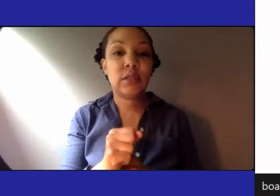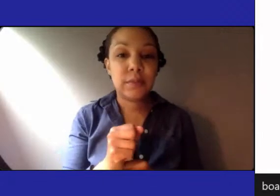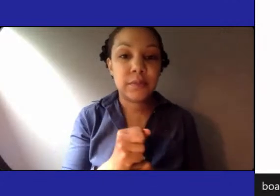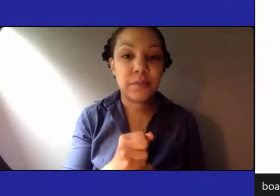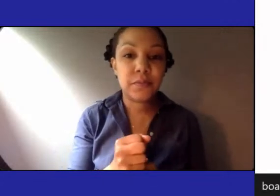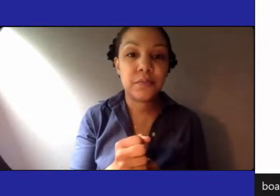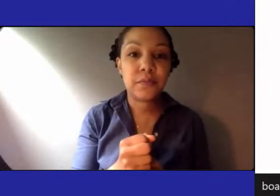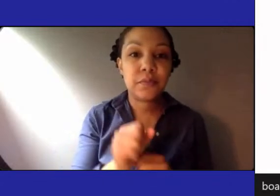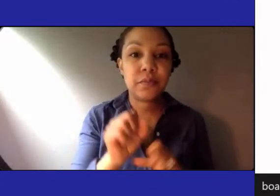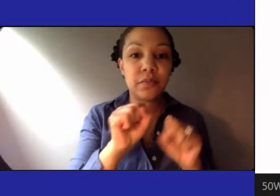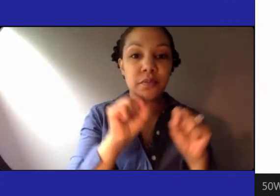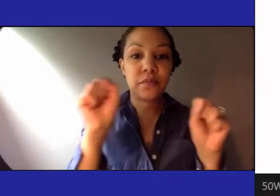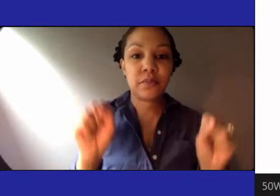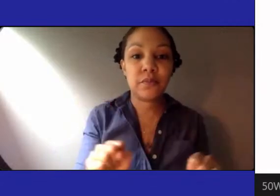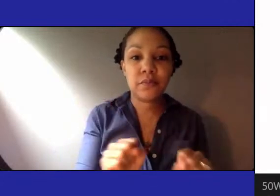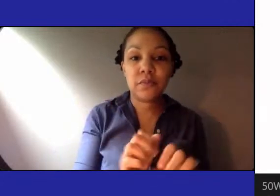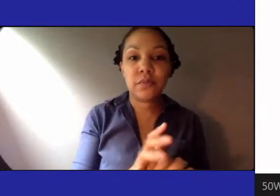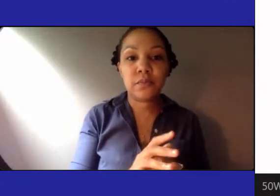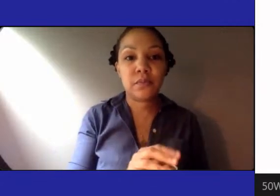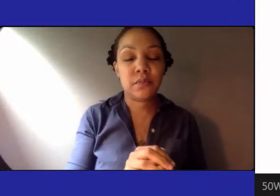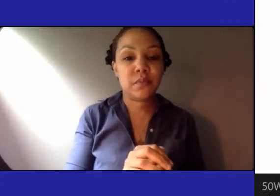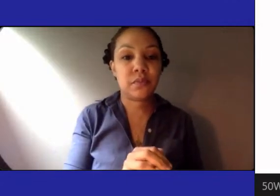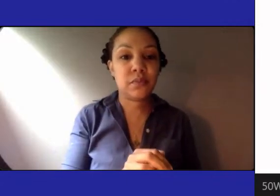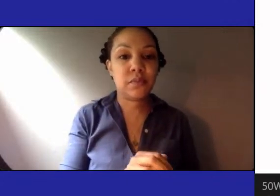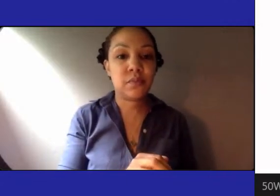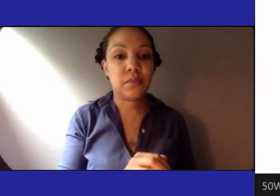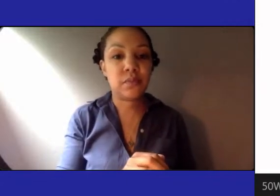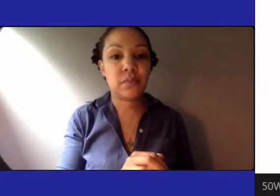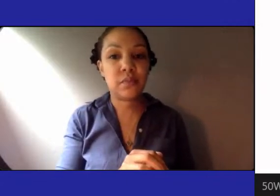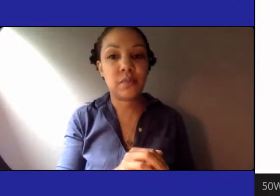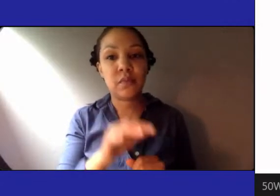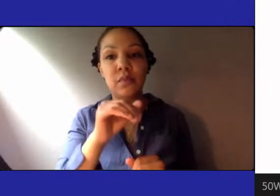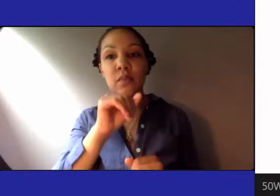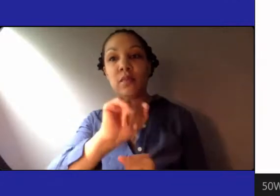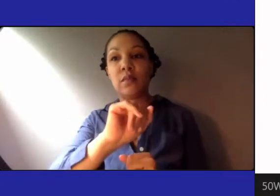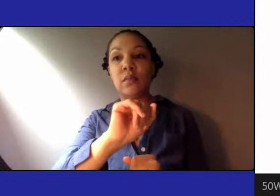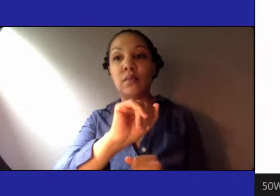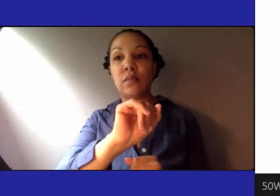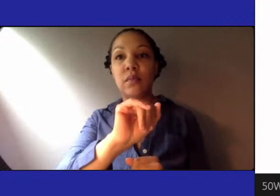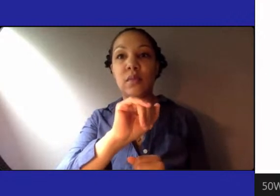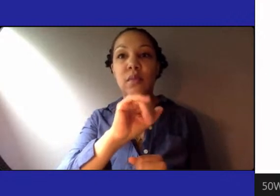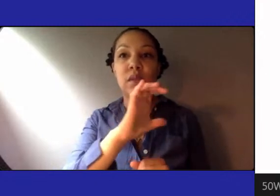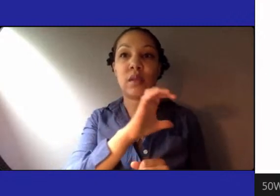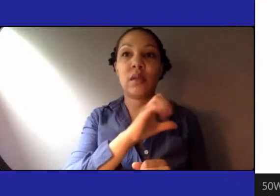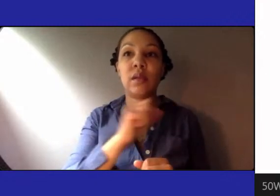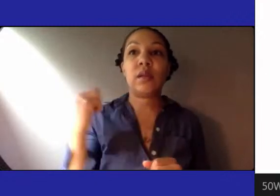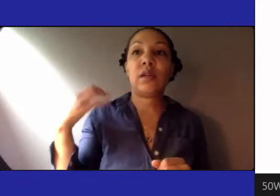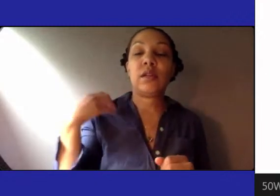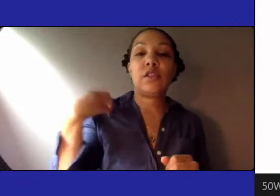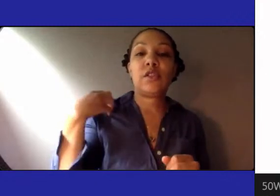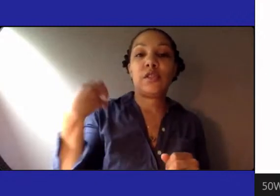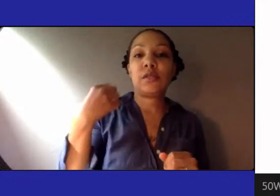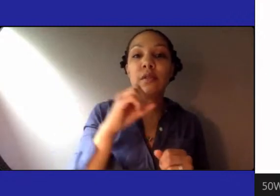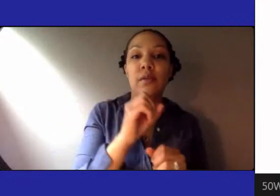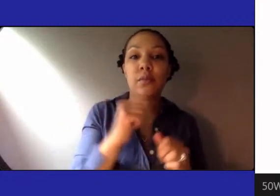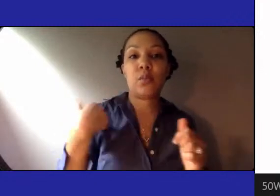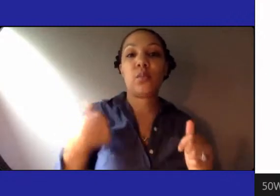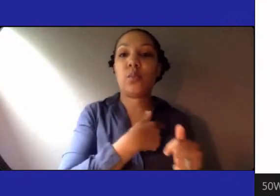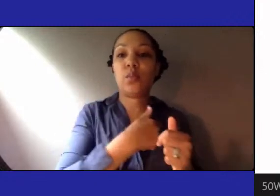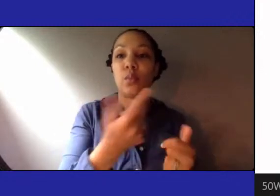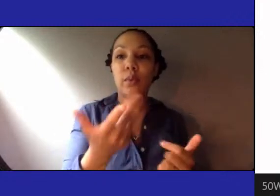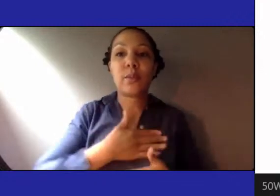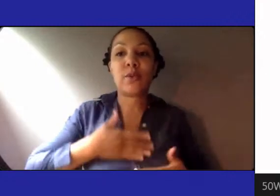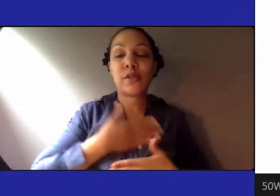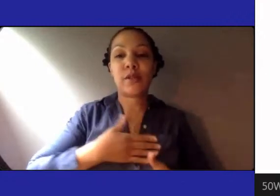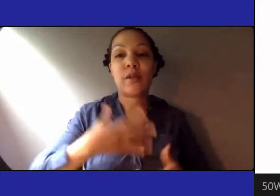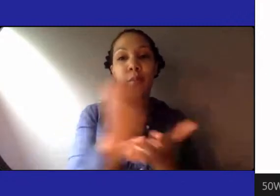County, as well as System Deputy Chief Medical Officer, and we appreciate the opportunity to discuss some of our initiatives in